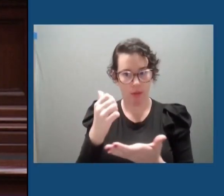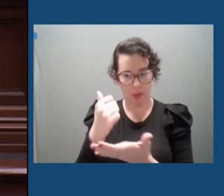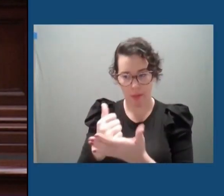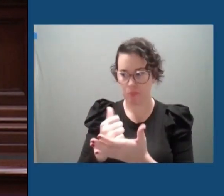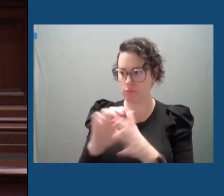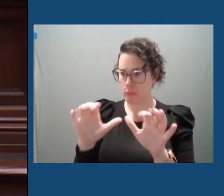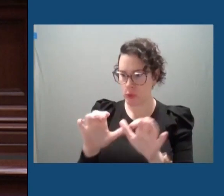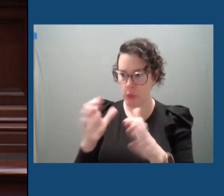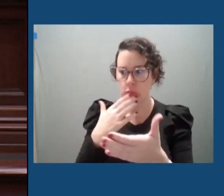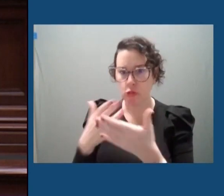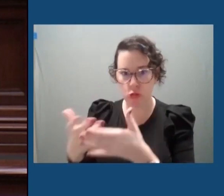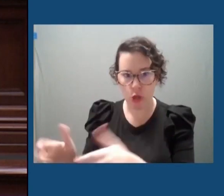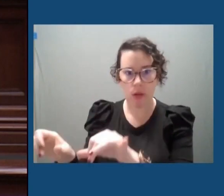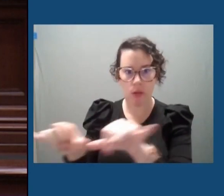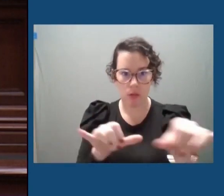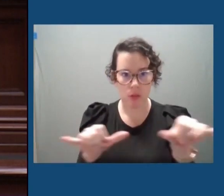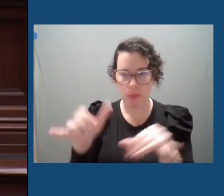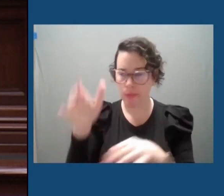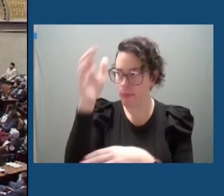ground.